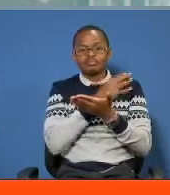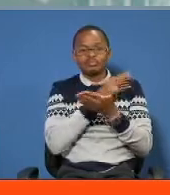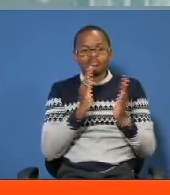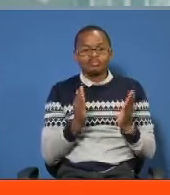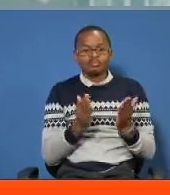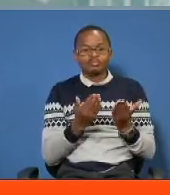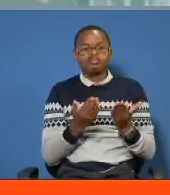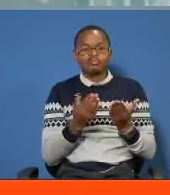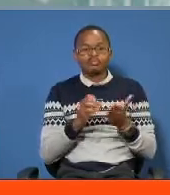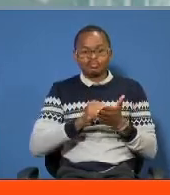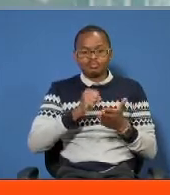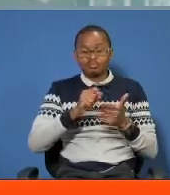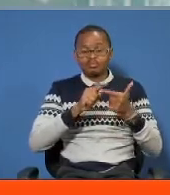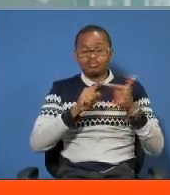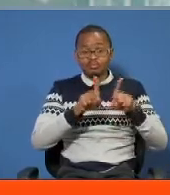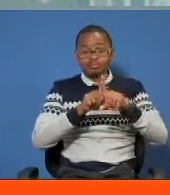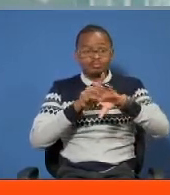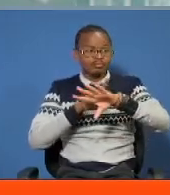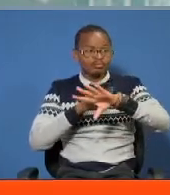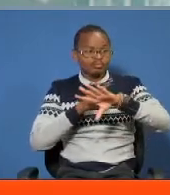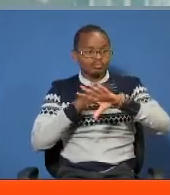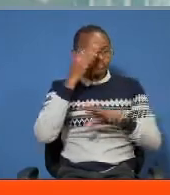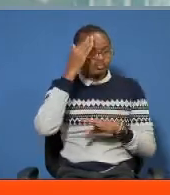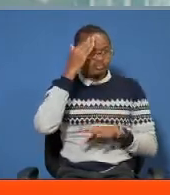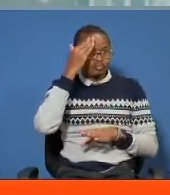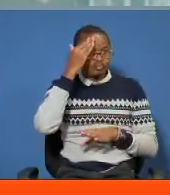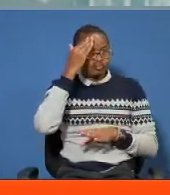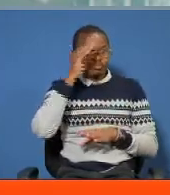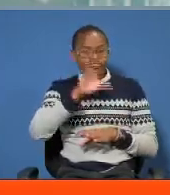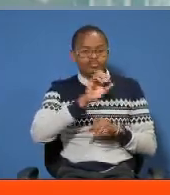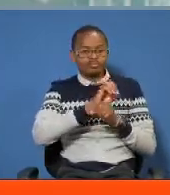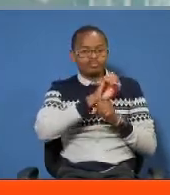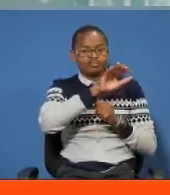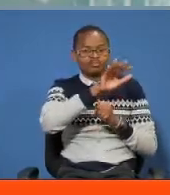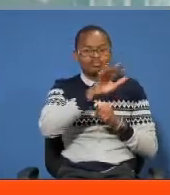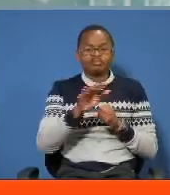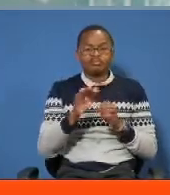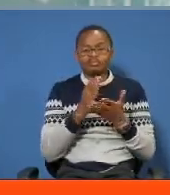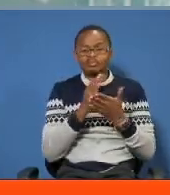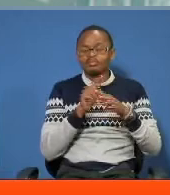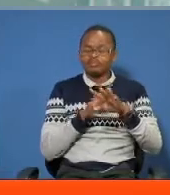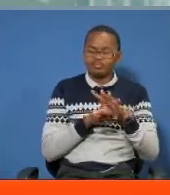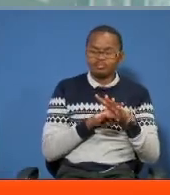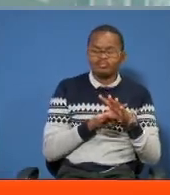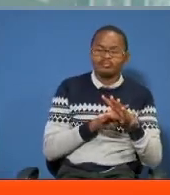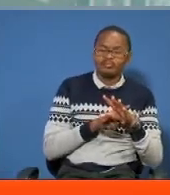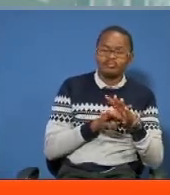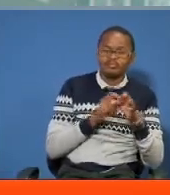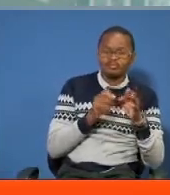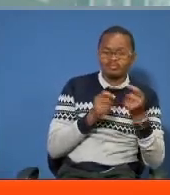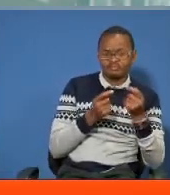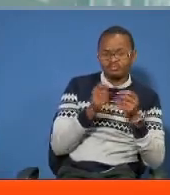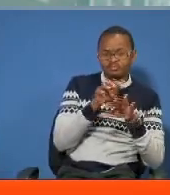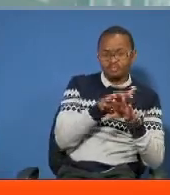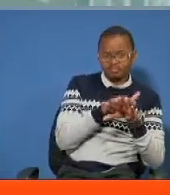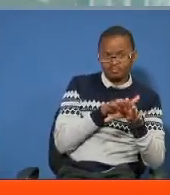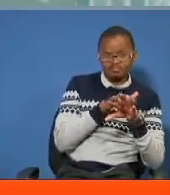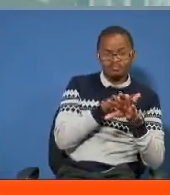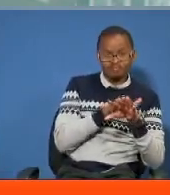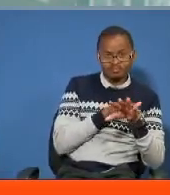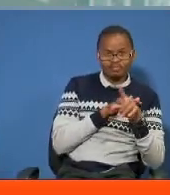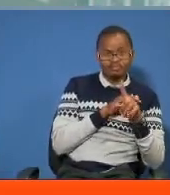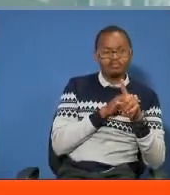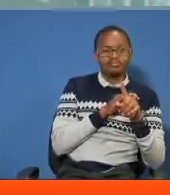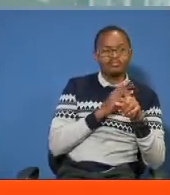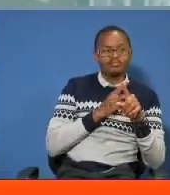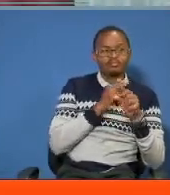recruitments and enhanced budgets and so forth. But at the same time, you also realize you are in COVID, and everybody tells you, sometimes come a little slow, yeah? Come a